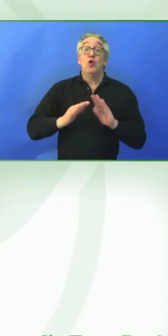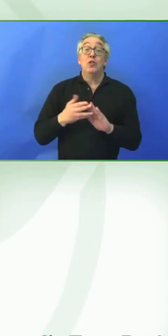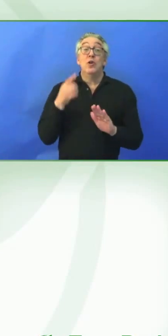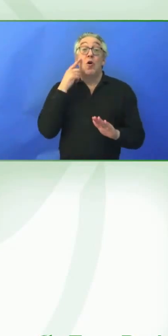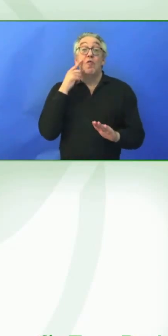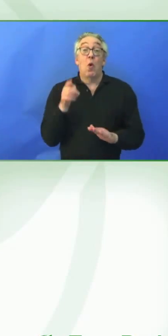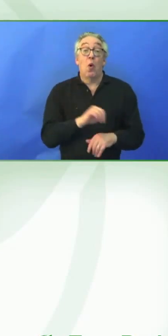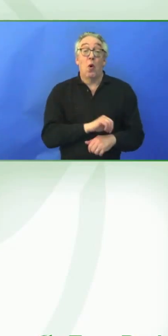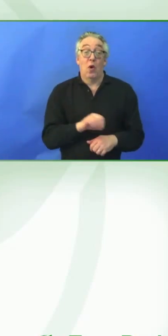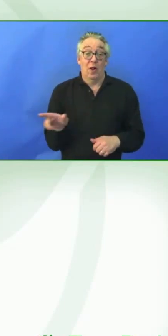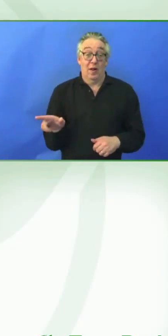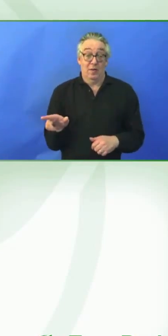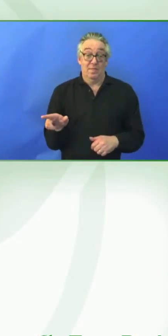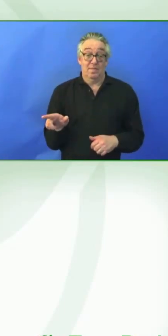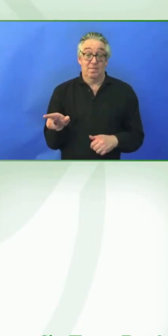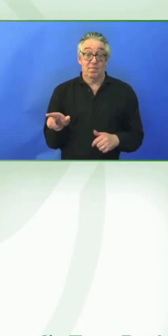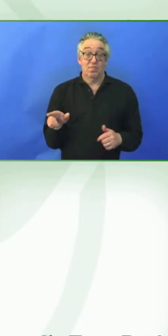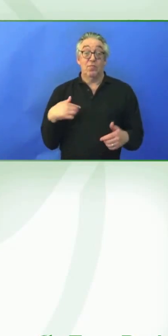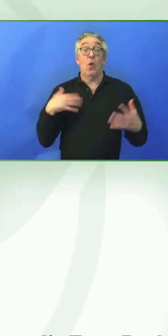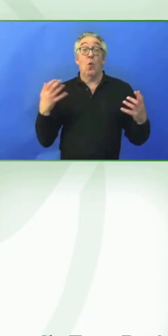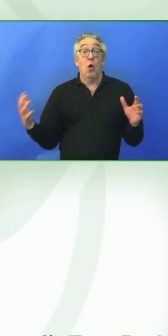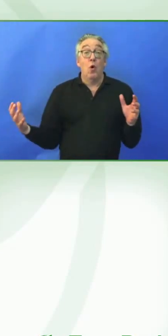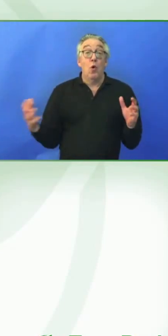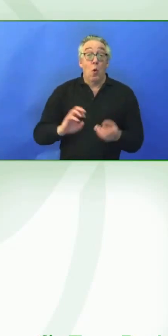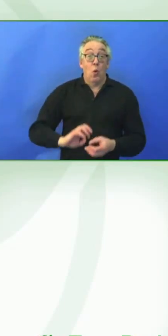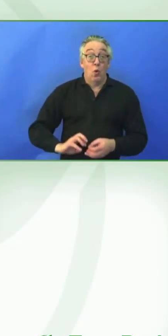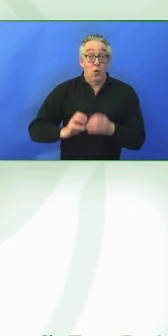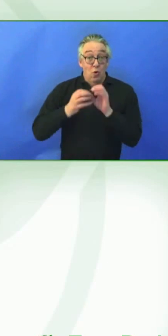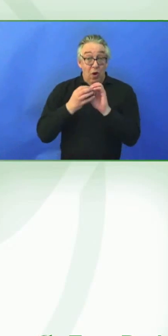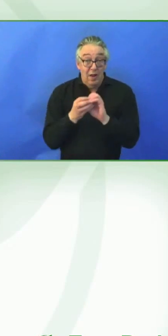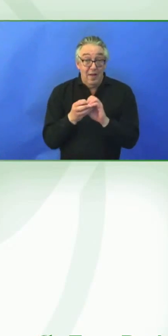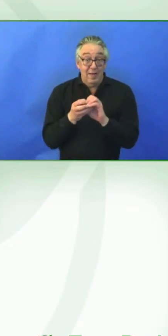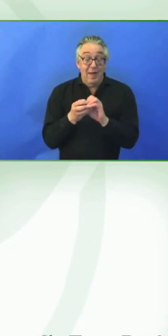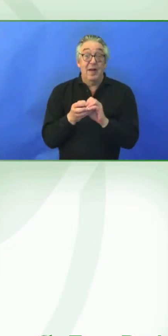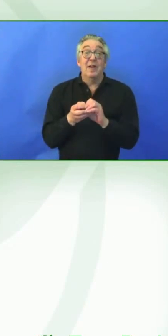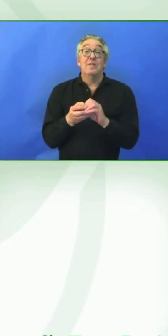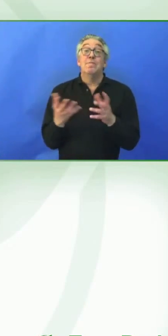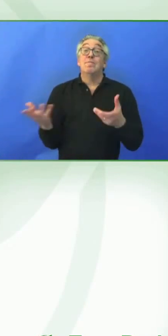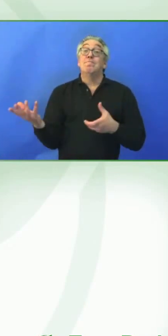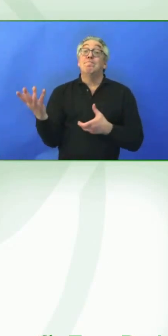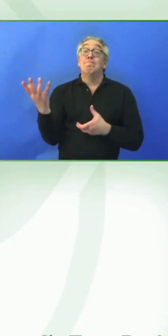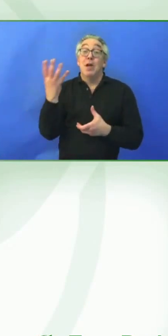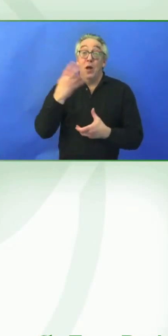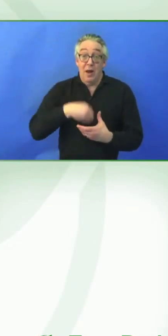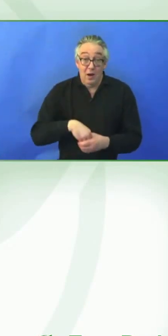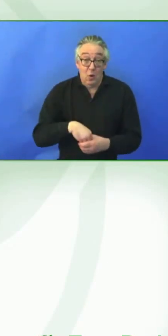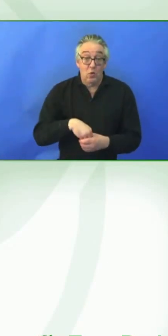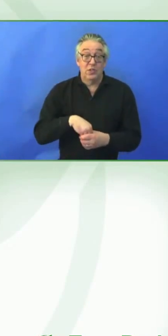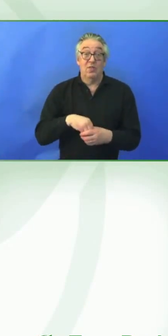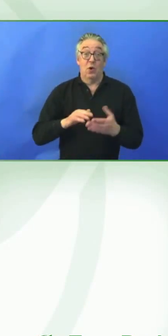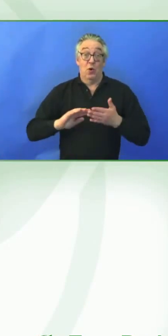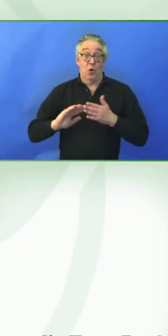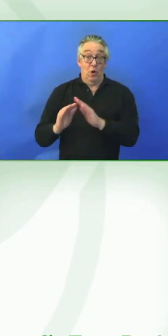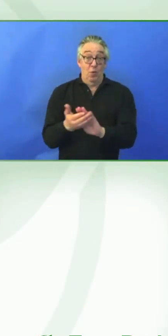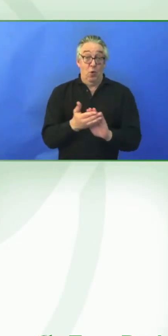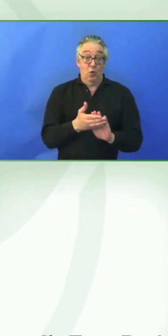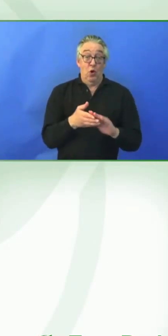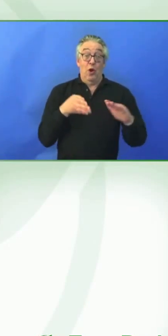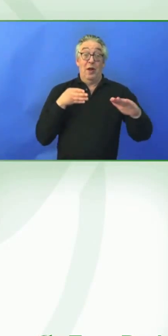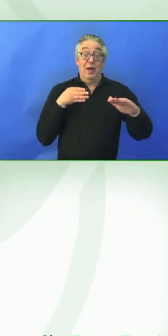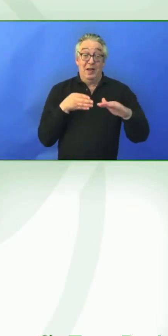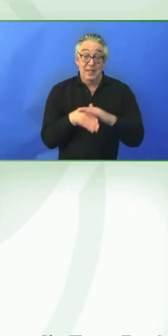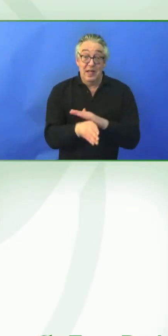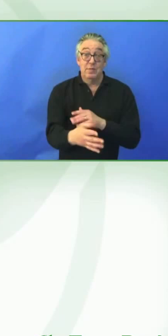inclusive, accessible, and resilient communities for all. This is something that is a deep commitment